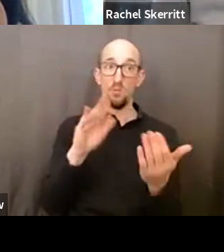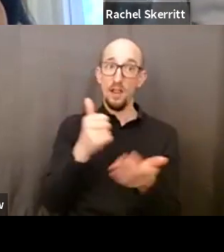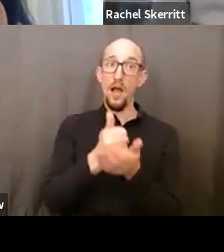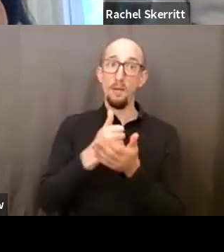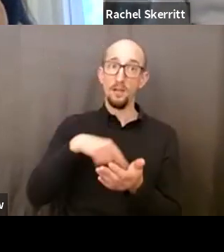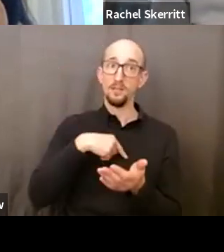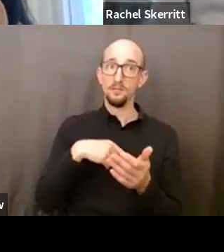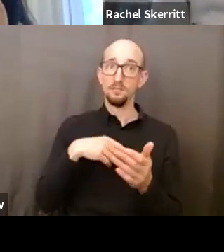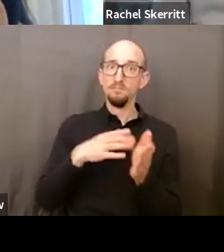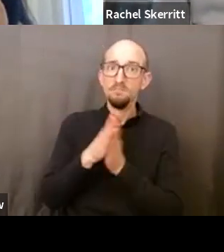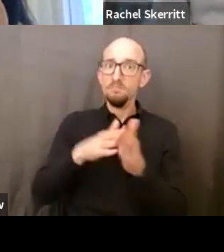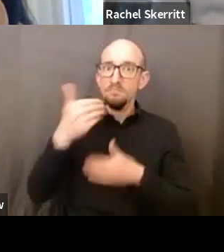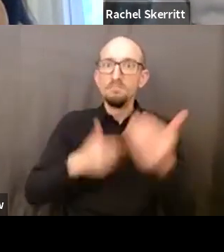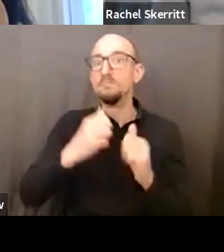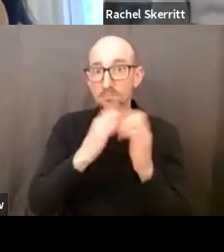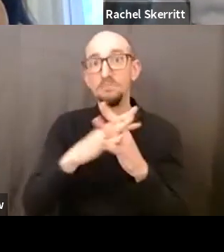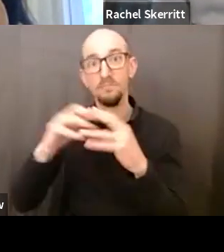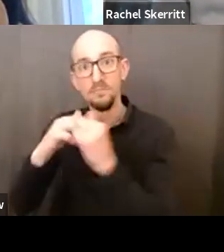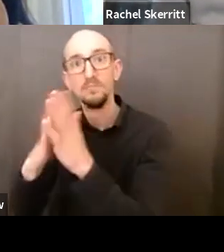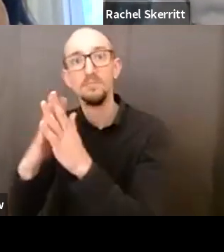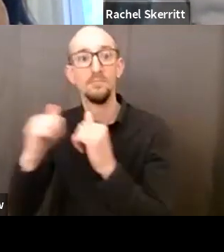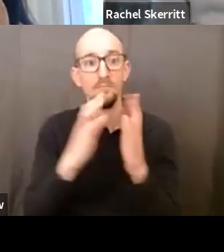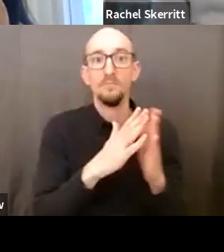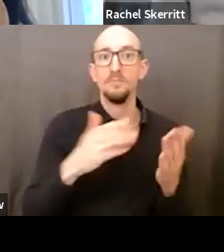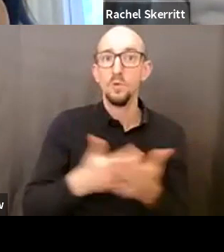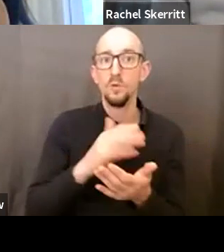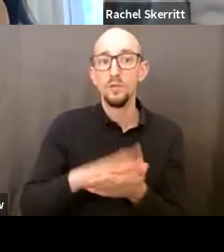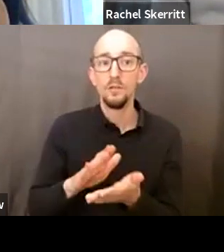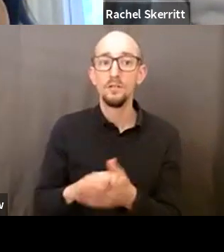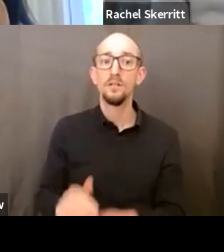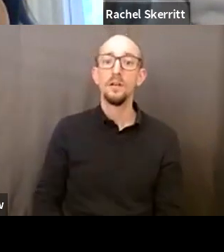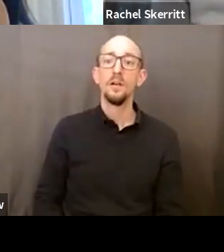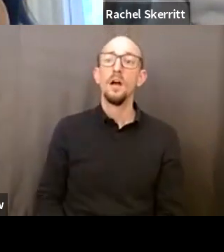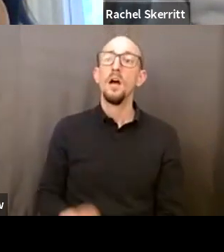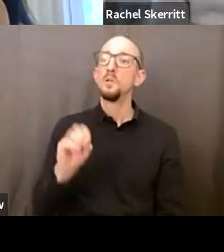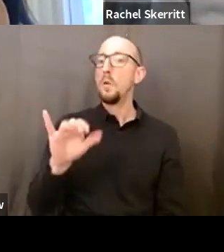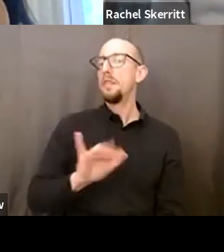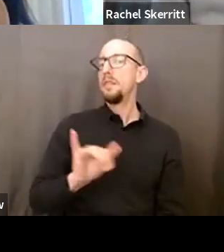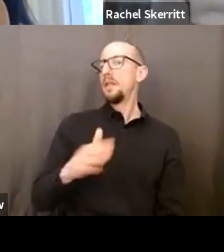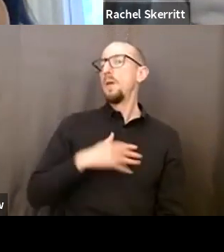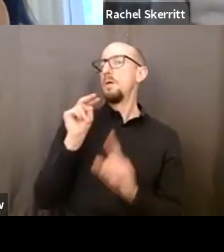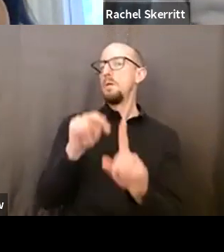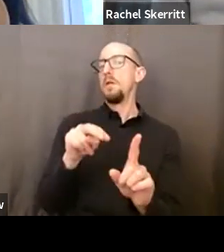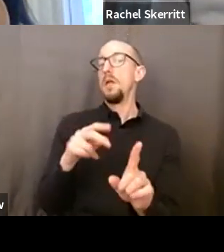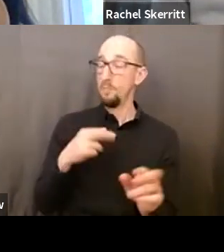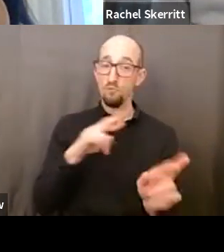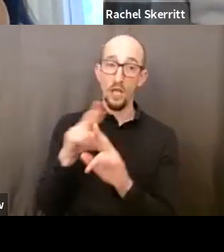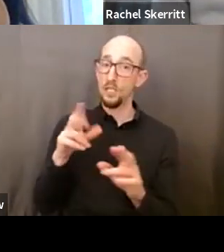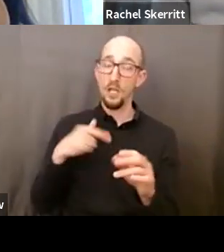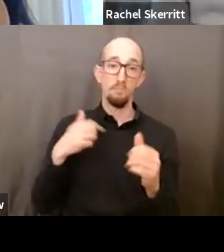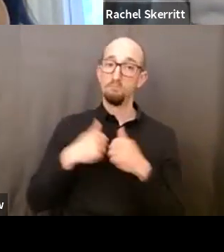listening. And my paradigm is prepared to be shifted. And my mind is prepared to be